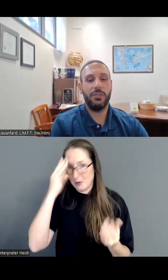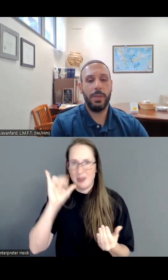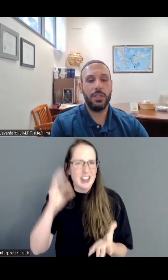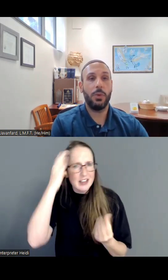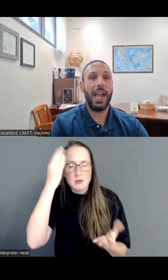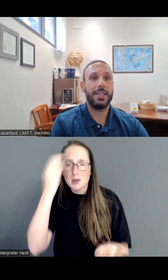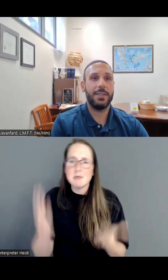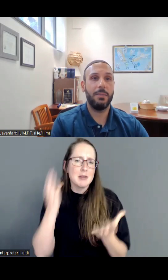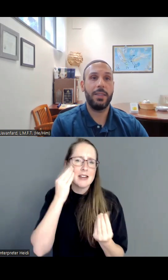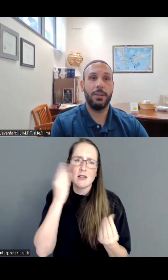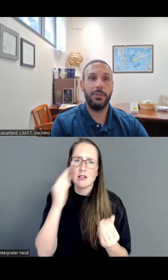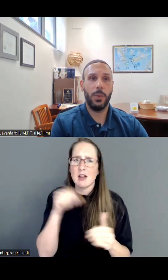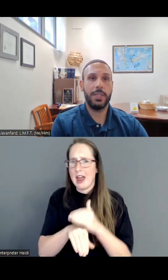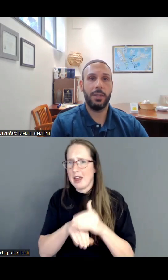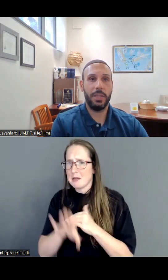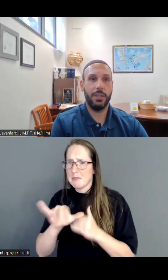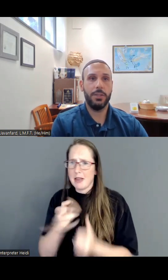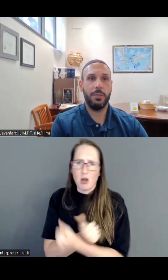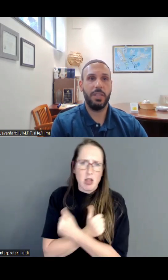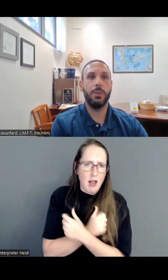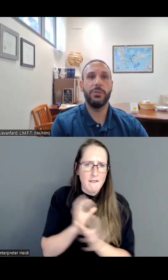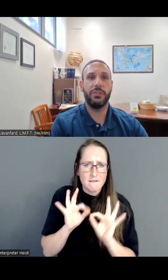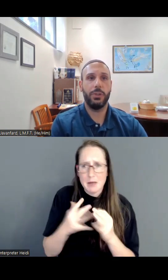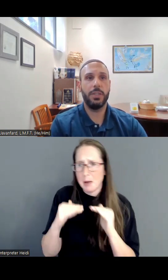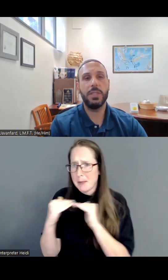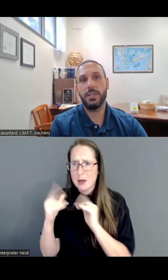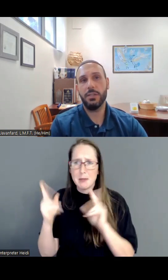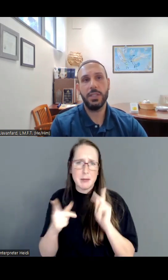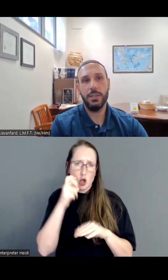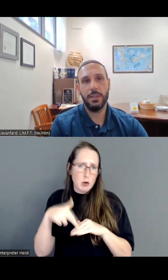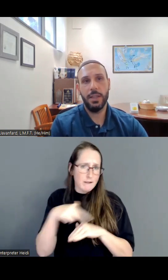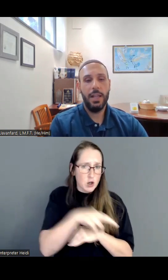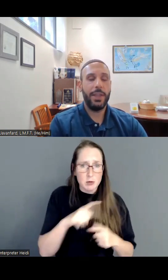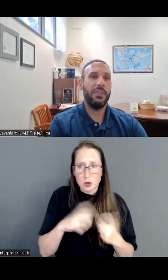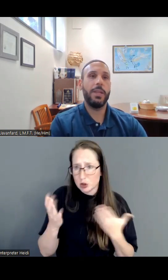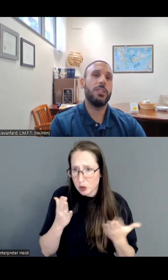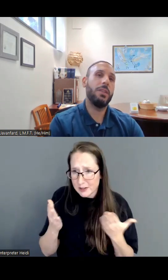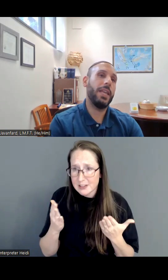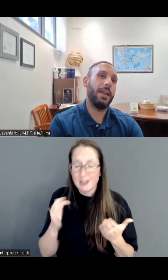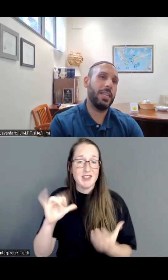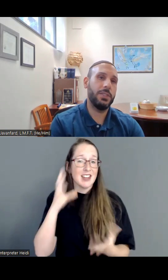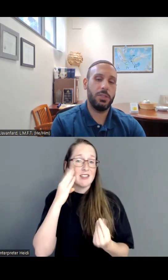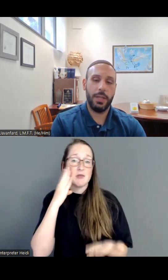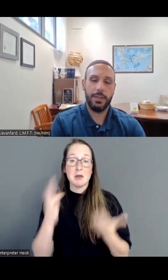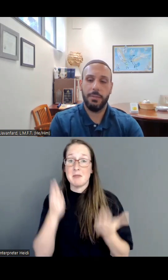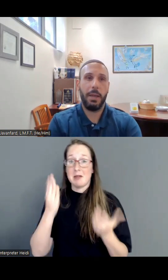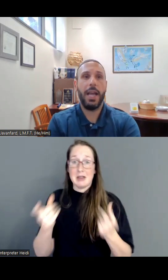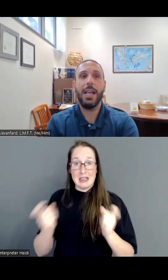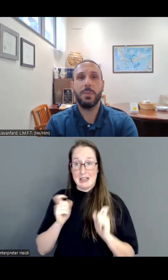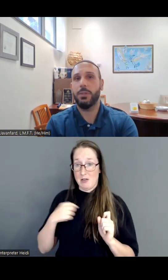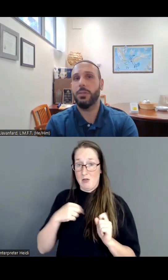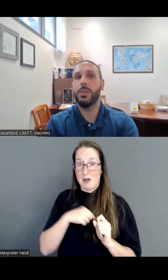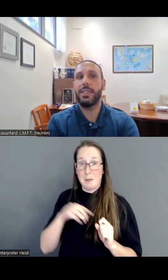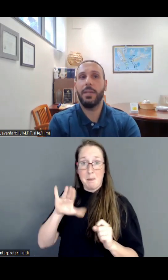may be information that we're accessing by their loved ones, their peers, the people who've referred them to the services. That information may be given to us by